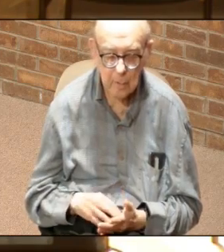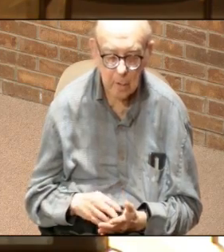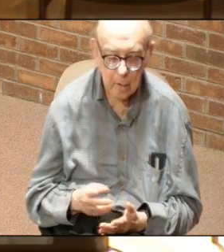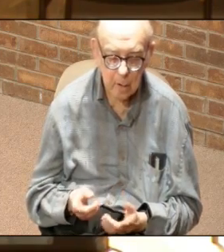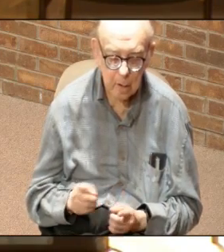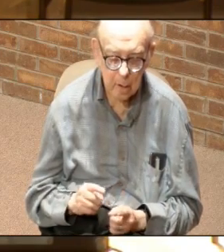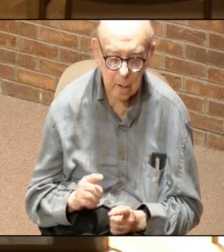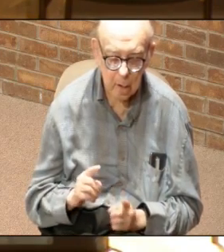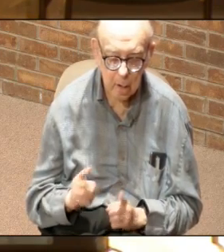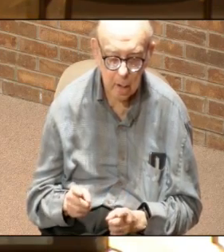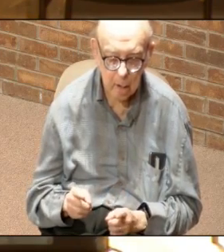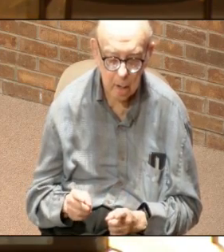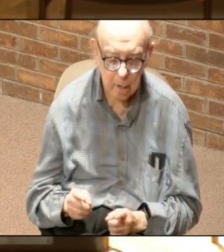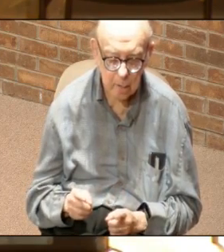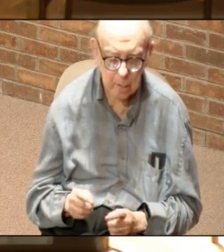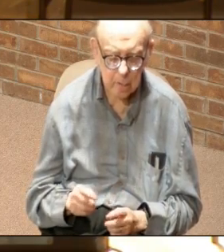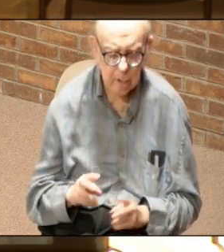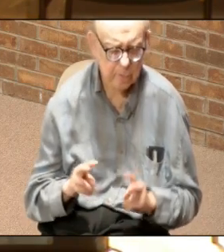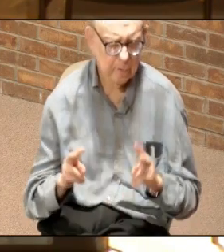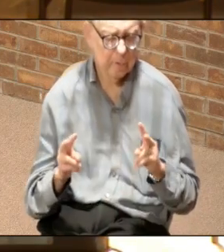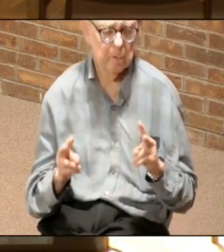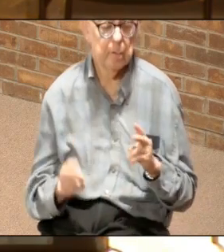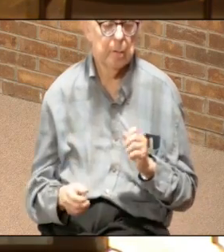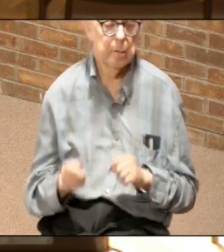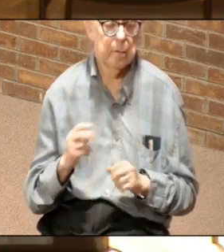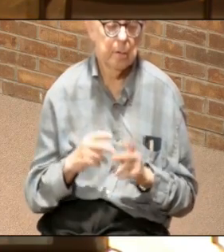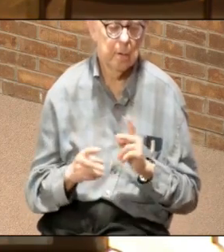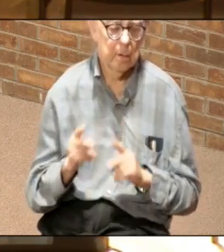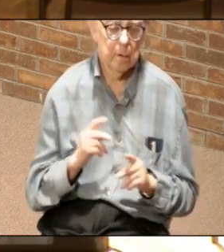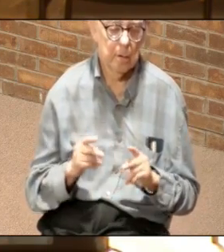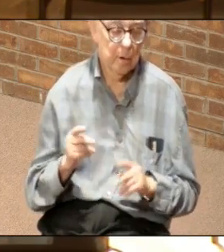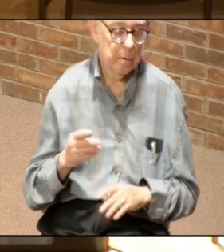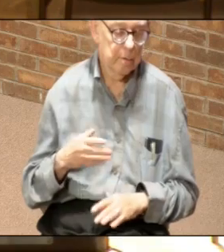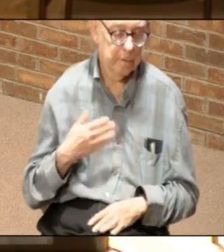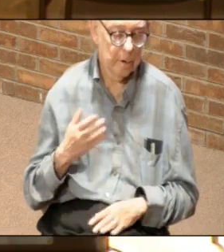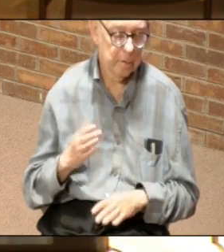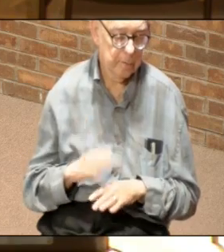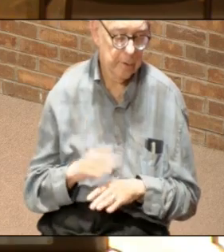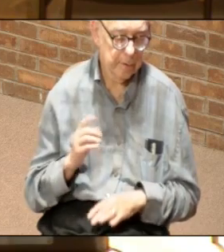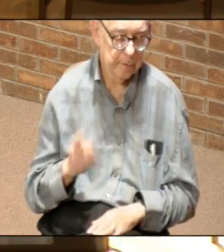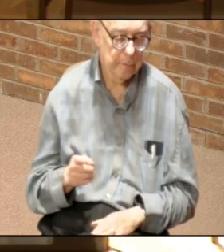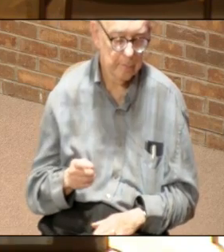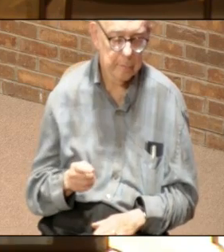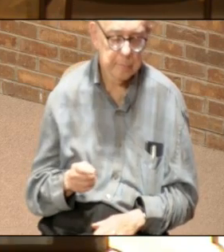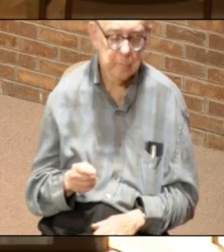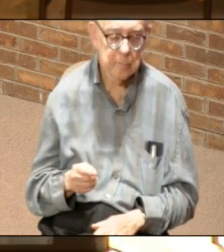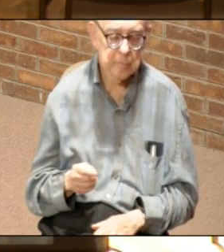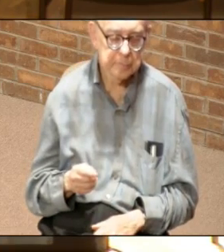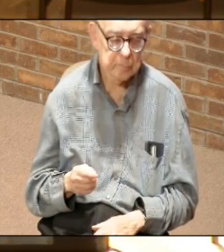that when you go out there and you look, most of the people are younger.